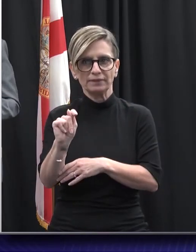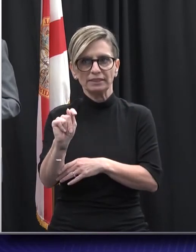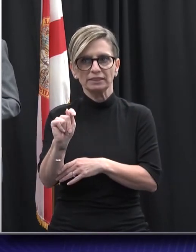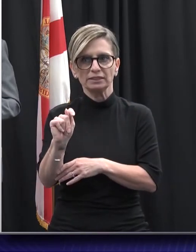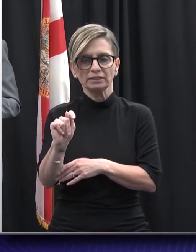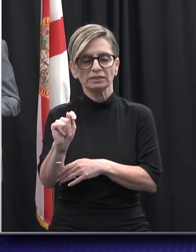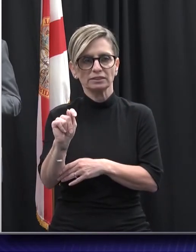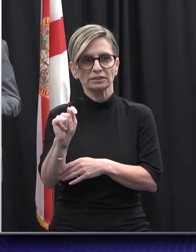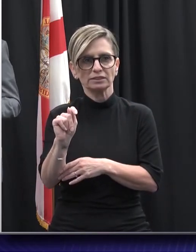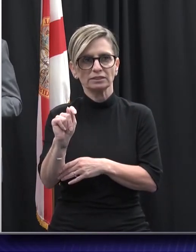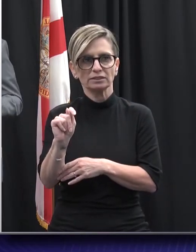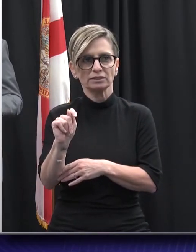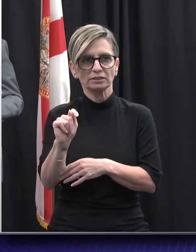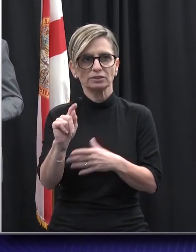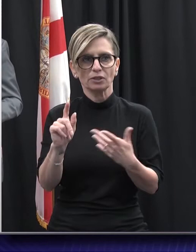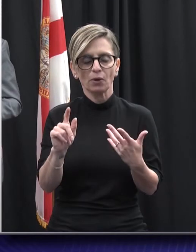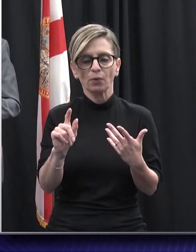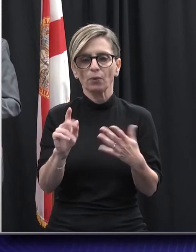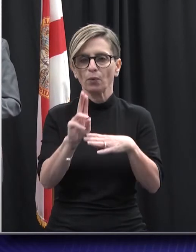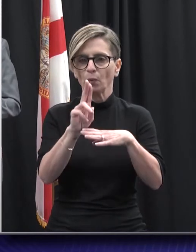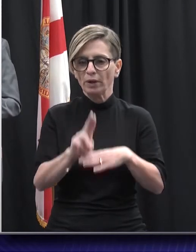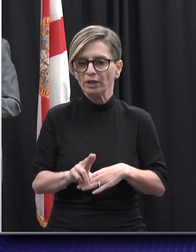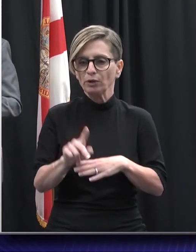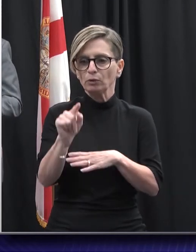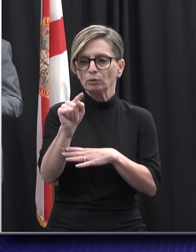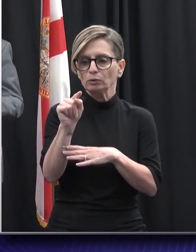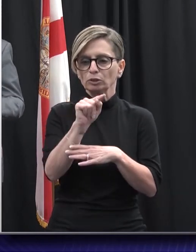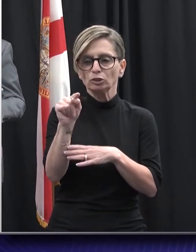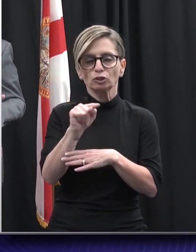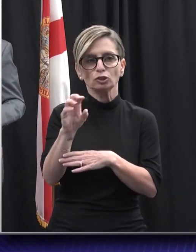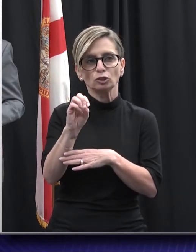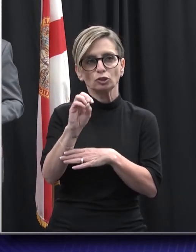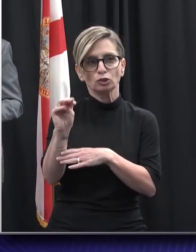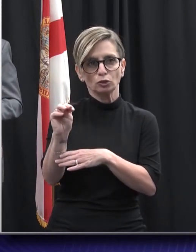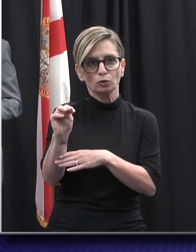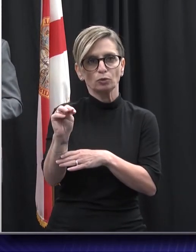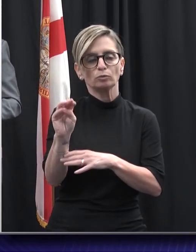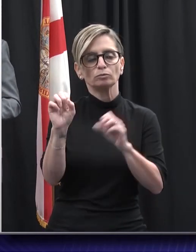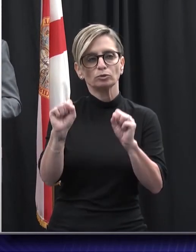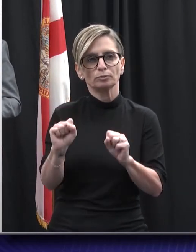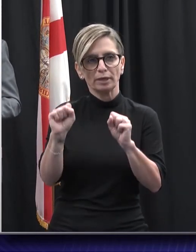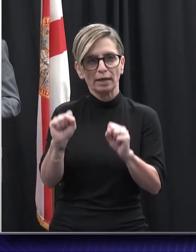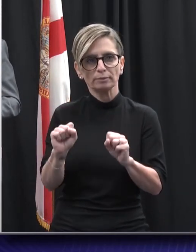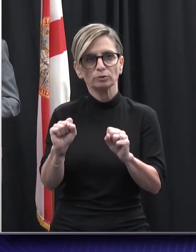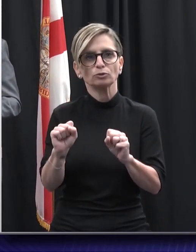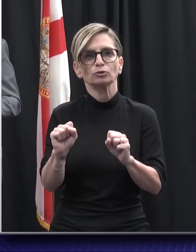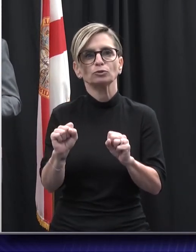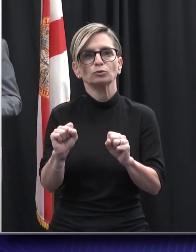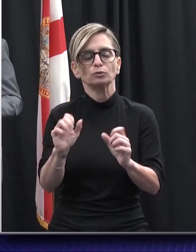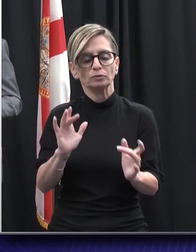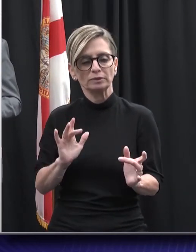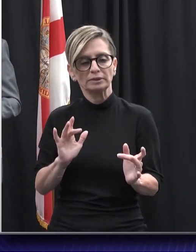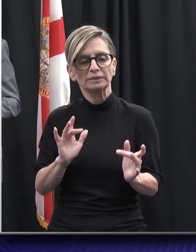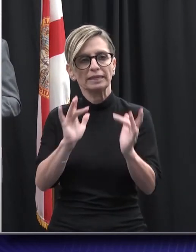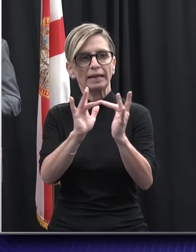a tool called Zoom for applicants for land development projects to be able to